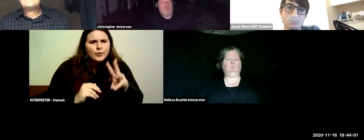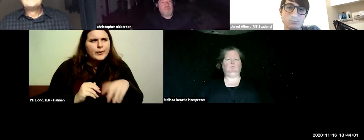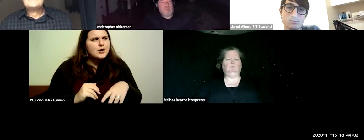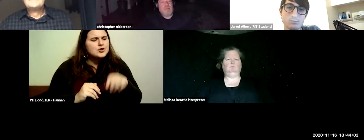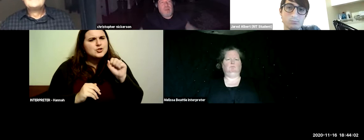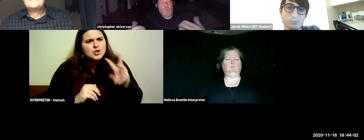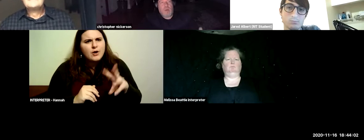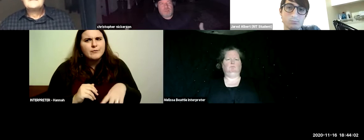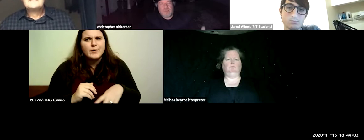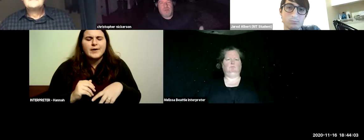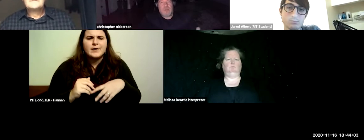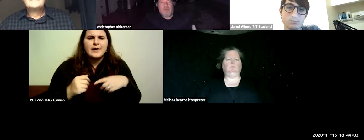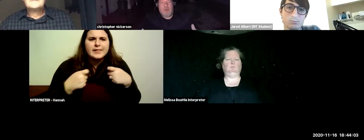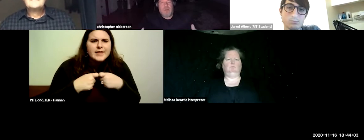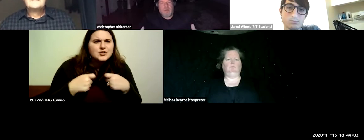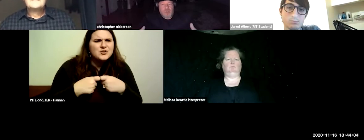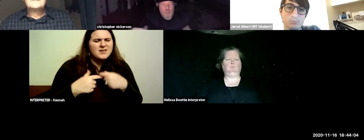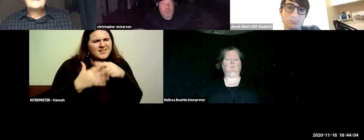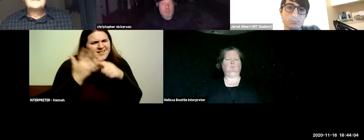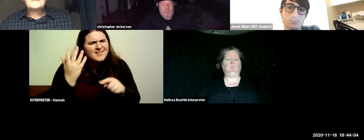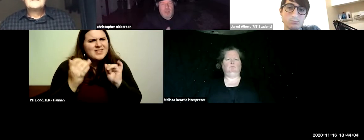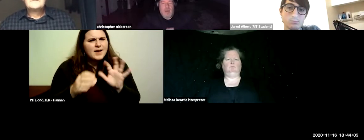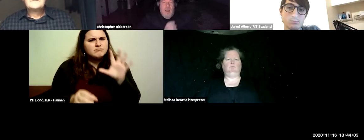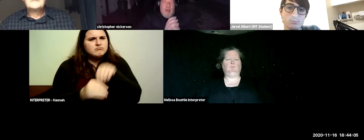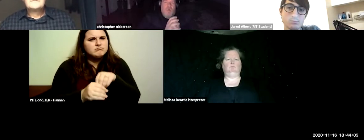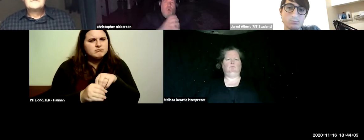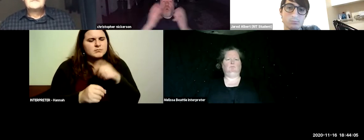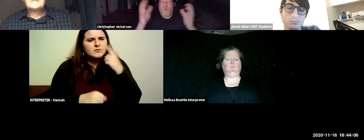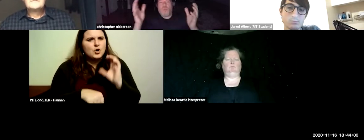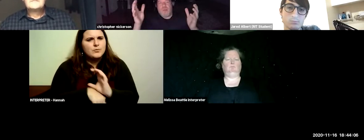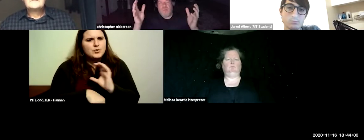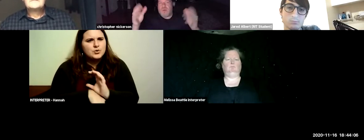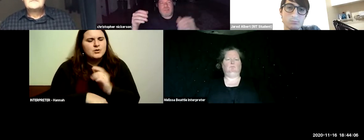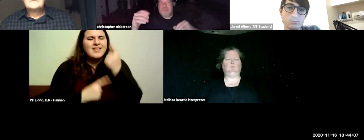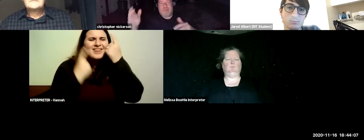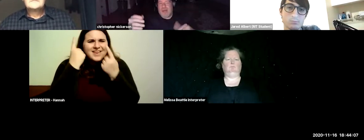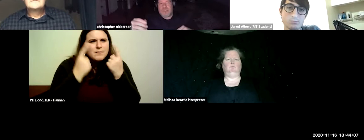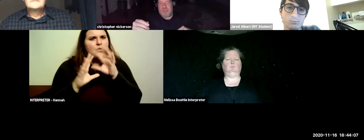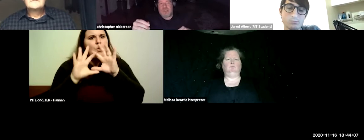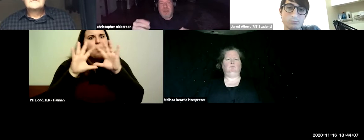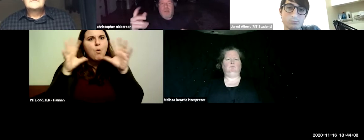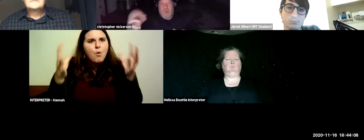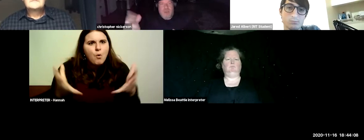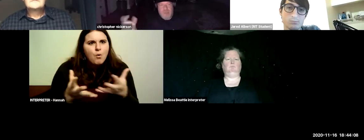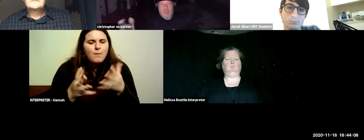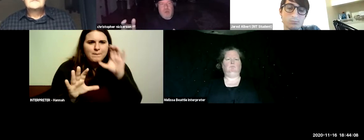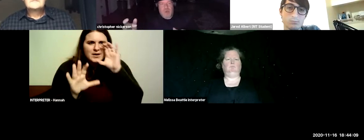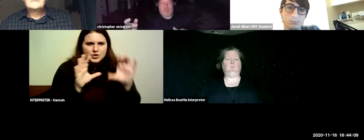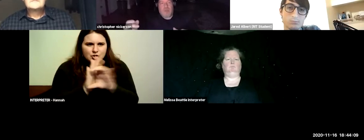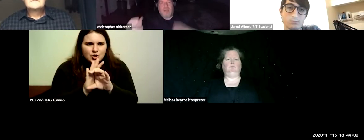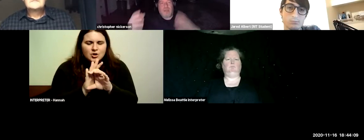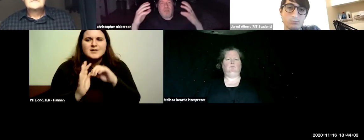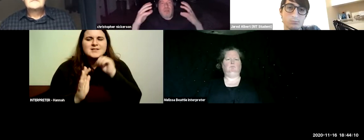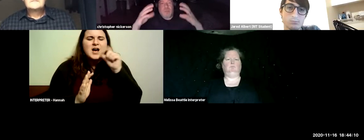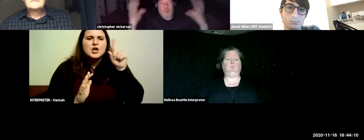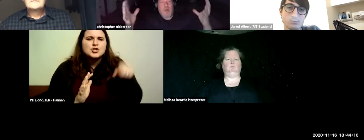they're students, right? That they want to learn, that they're truly looking at how the whole thing works. And it's not just, you know, can I do a card